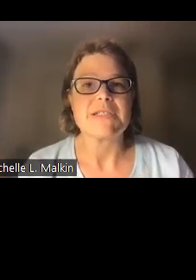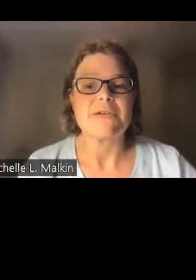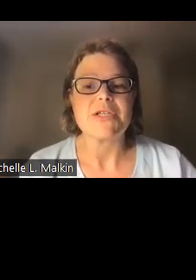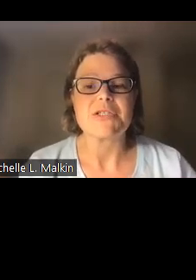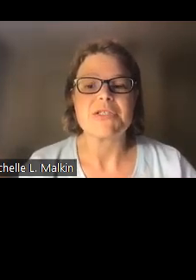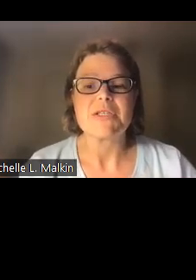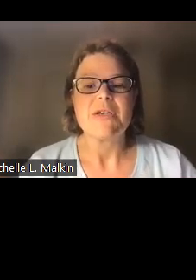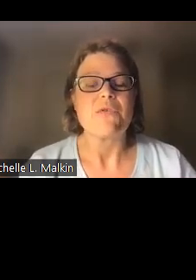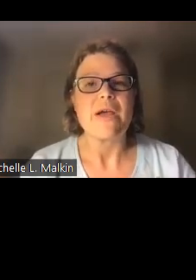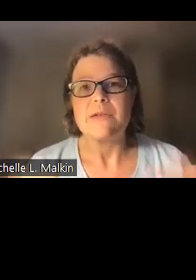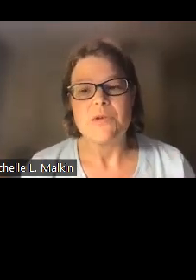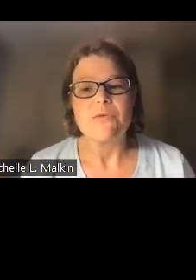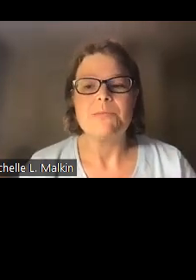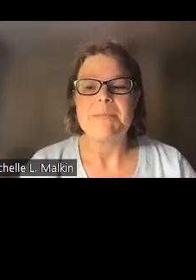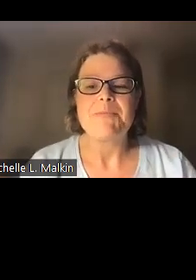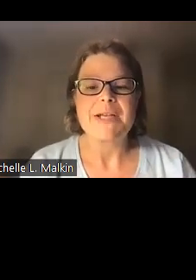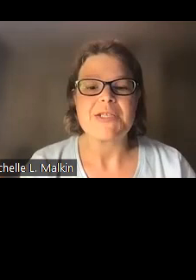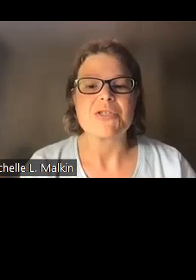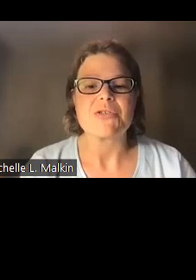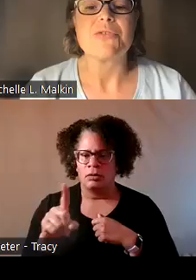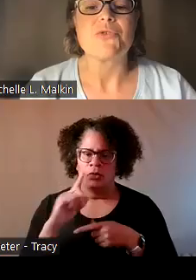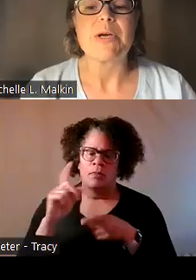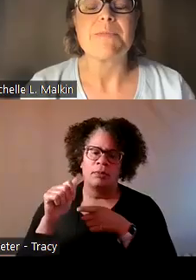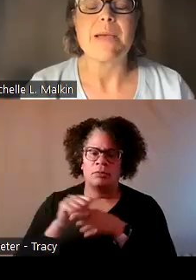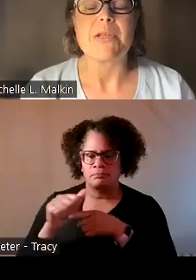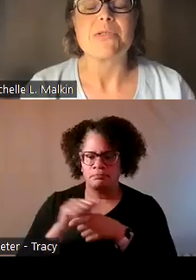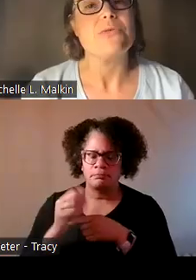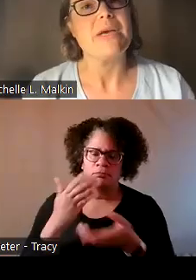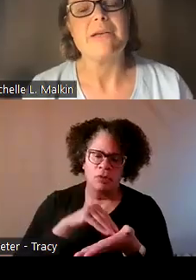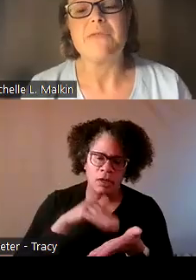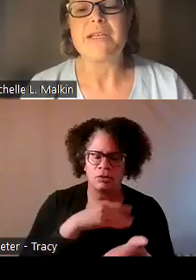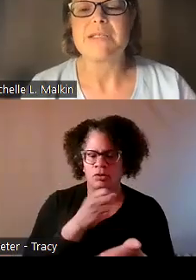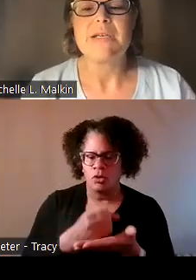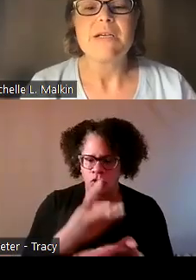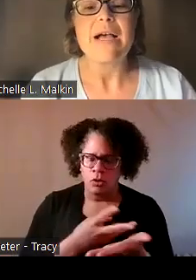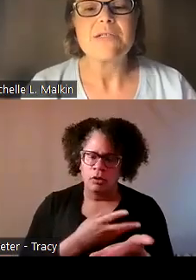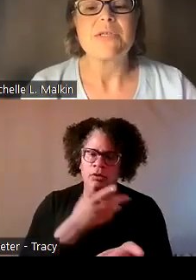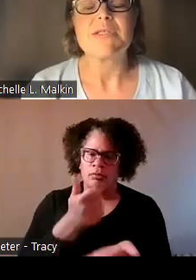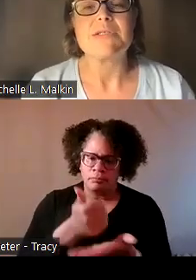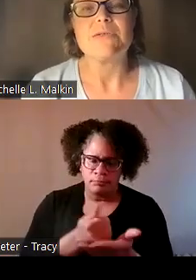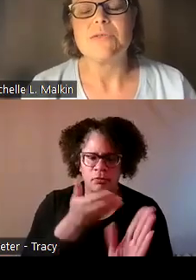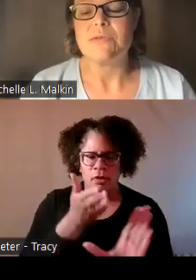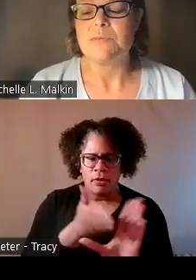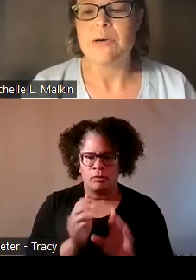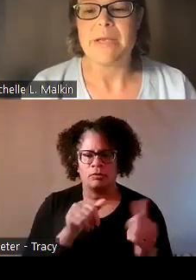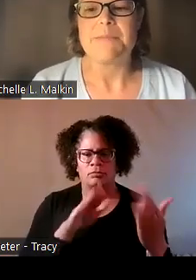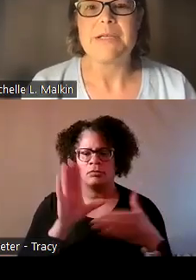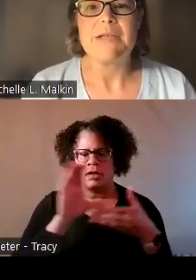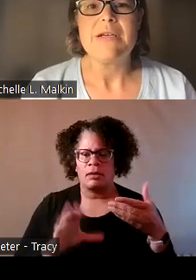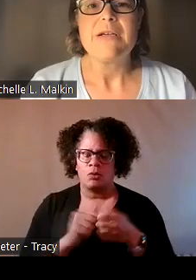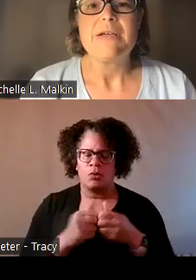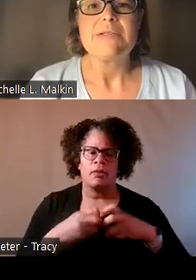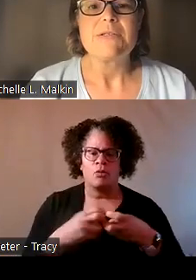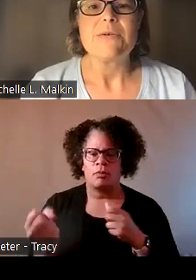practical considerations for any of you who may be practitioners who treat problem gamblers who may face consequences due to problem